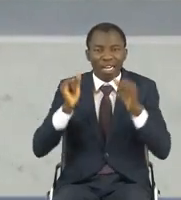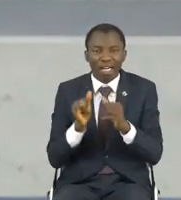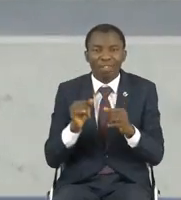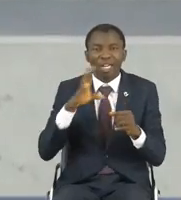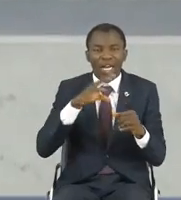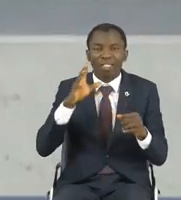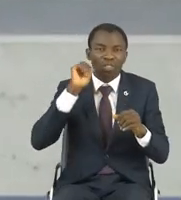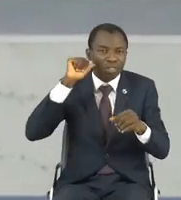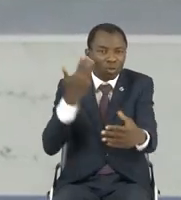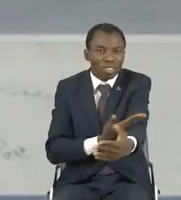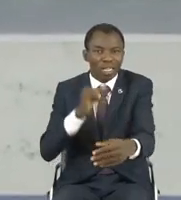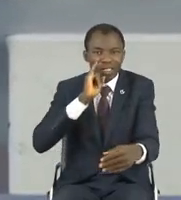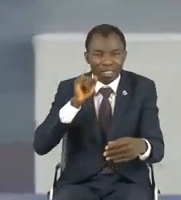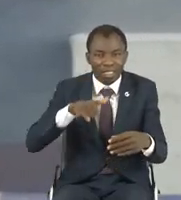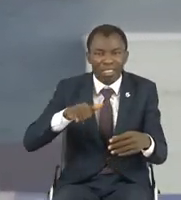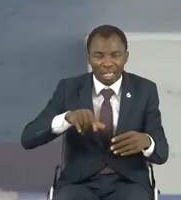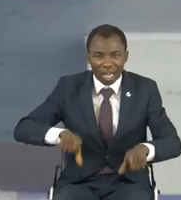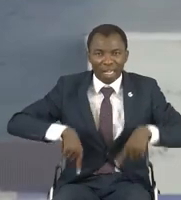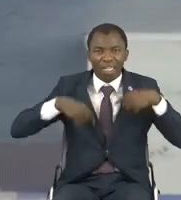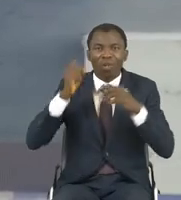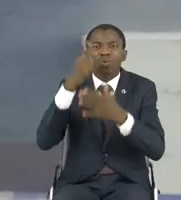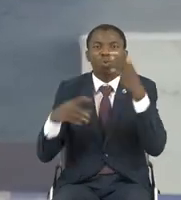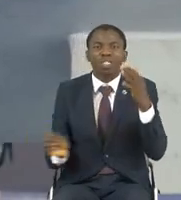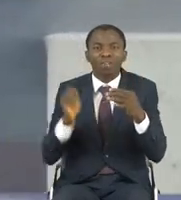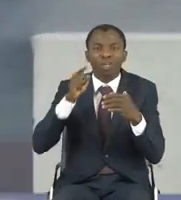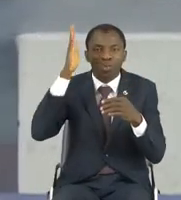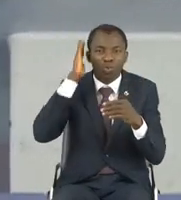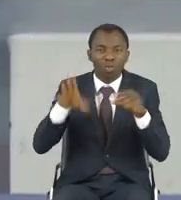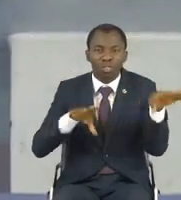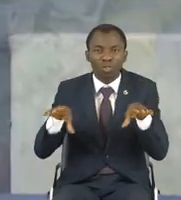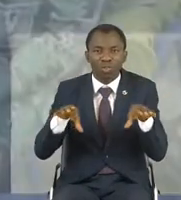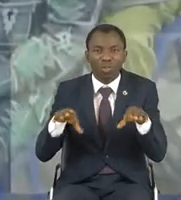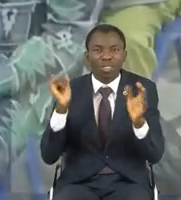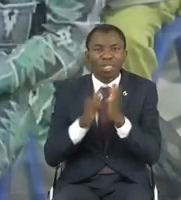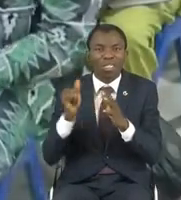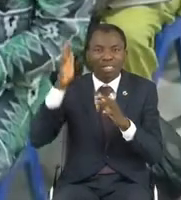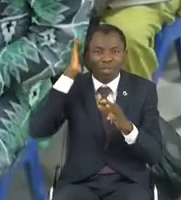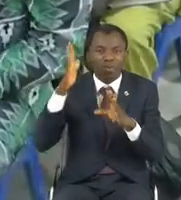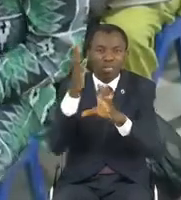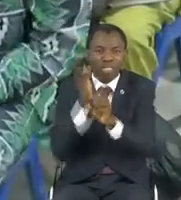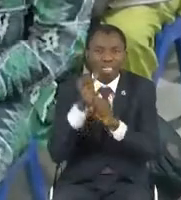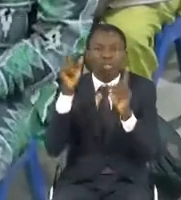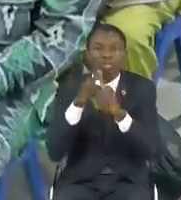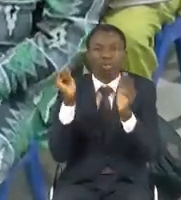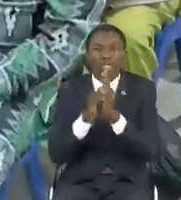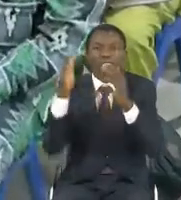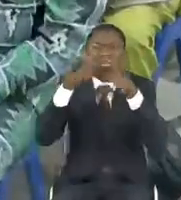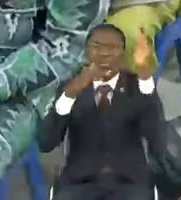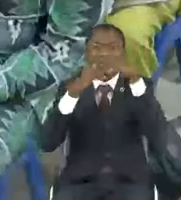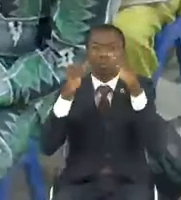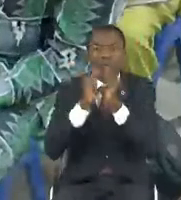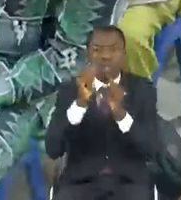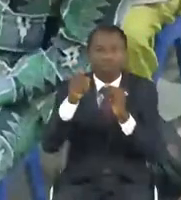still alive, whatever you will do, that they will get to that heaven with you, you will